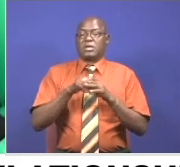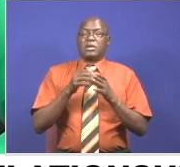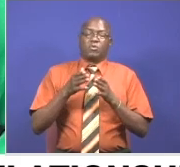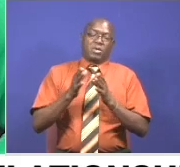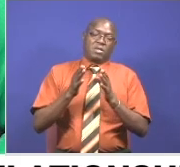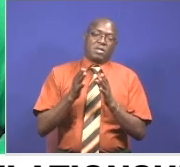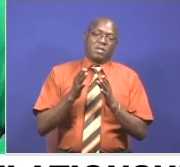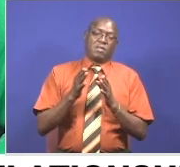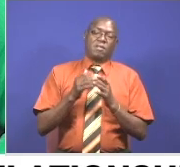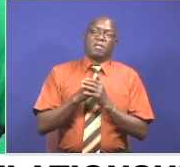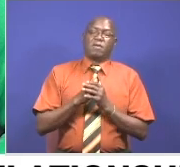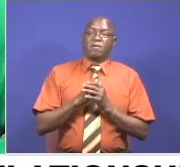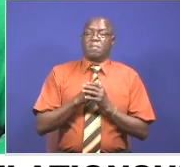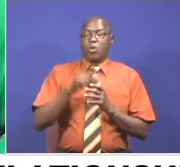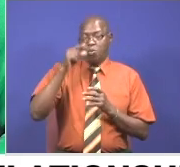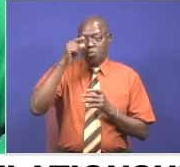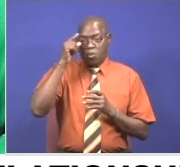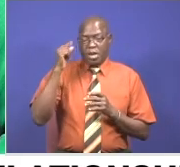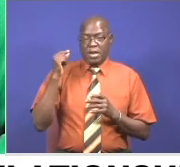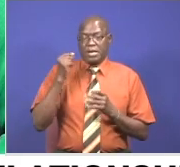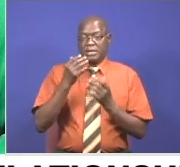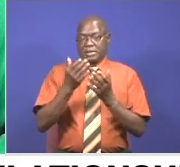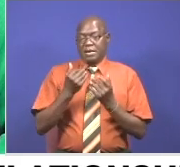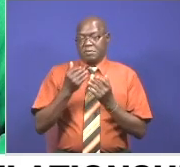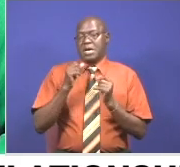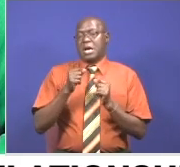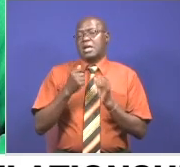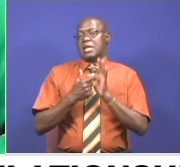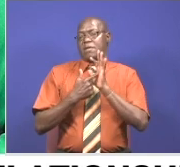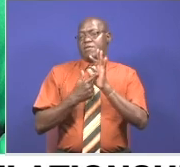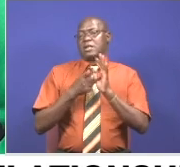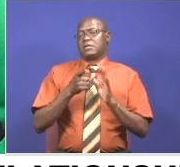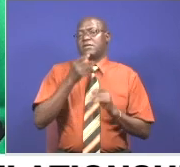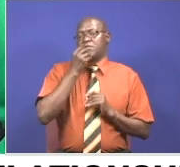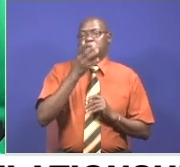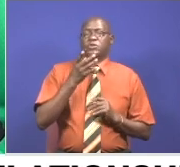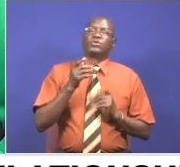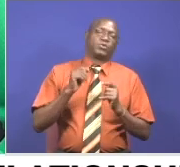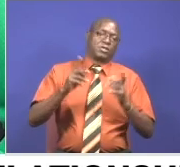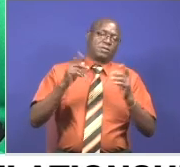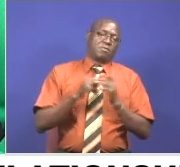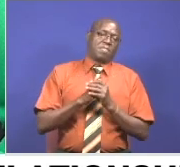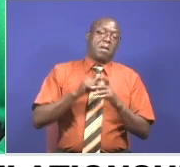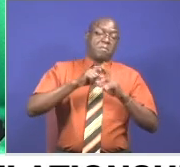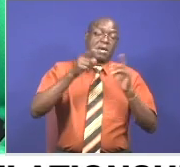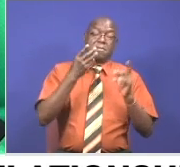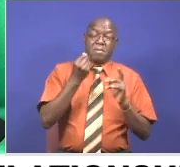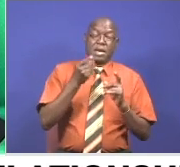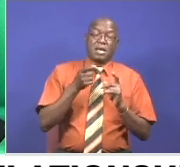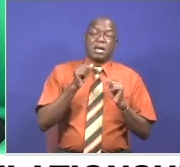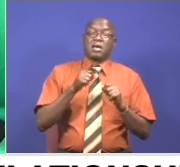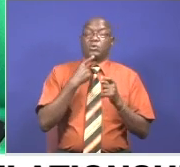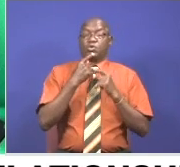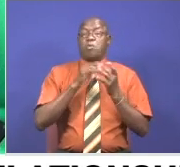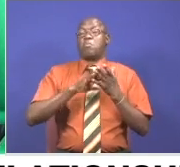wedding coming up, then you can reveal. You can reveal information that, though the money talks, we realize that most